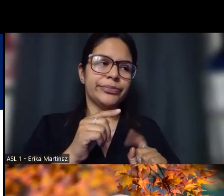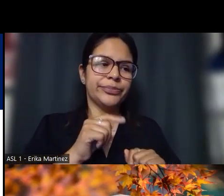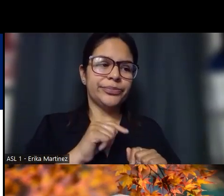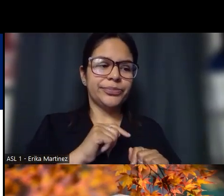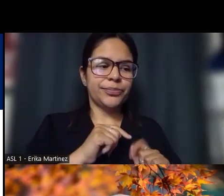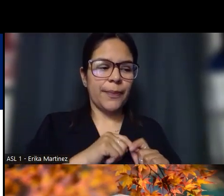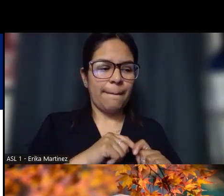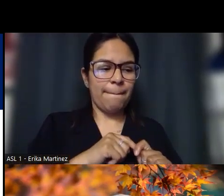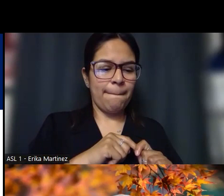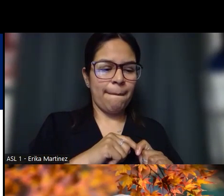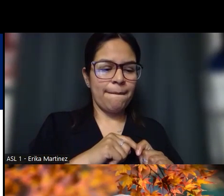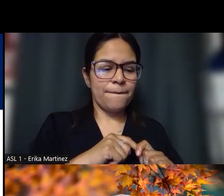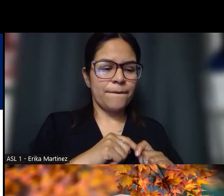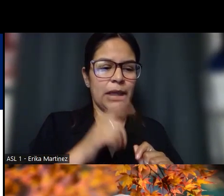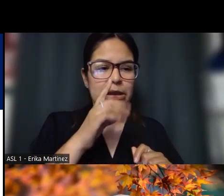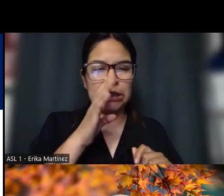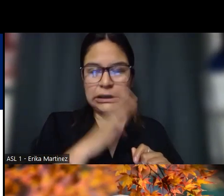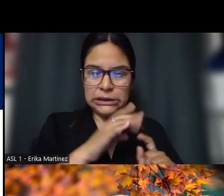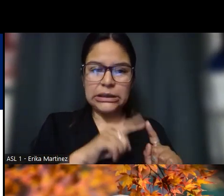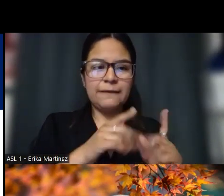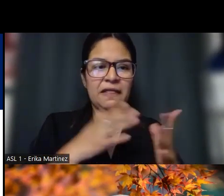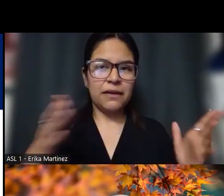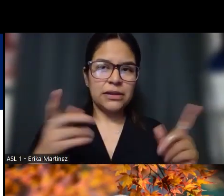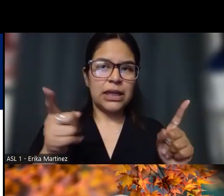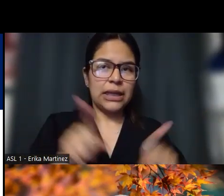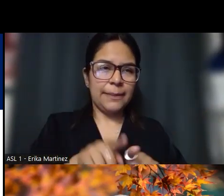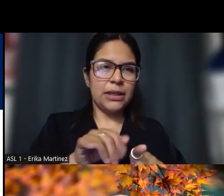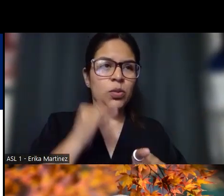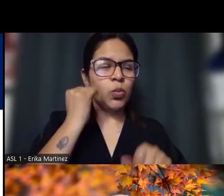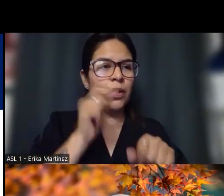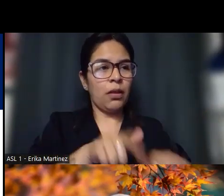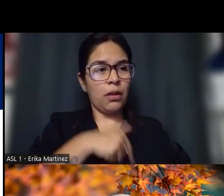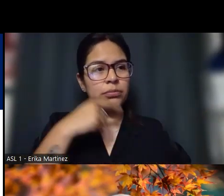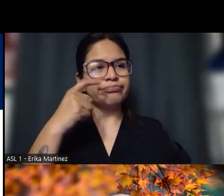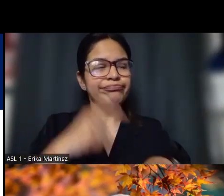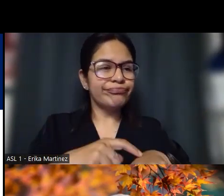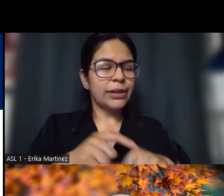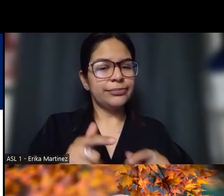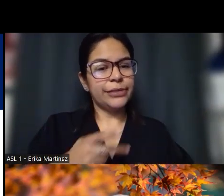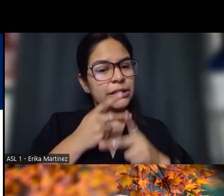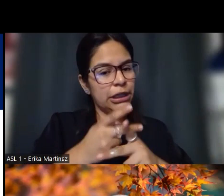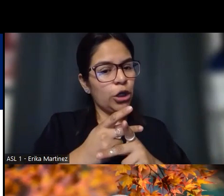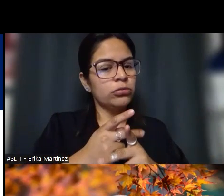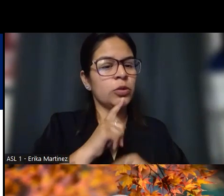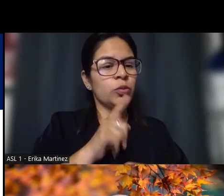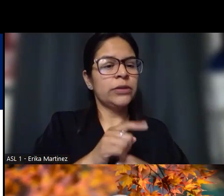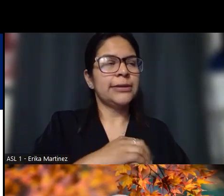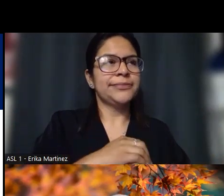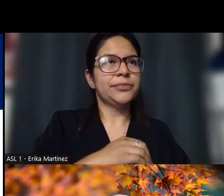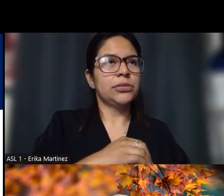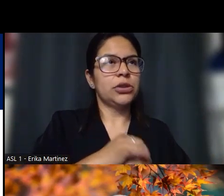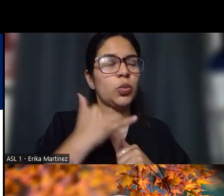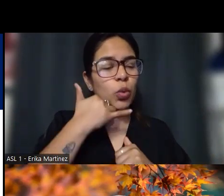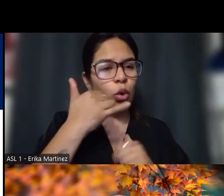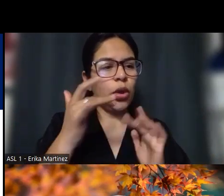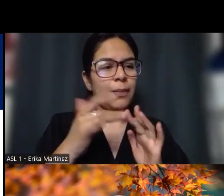if neglect or abuse occurs within a long-term care facility, skilled nursing, RCFB assisted living, that you would